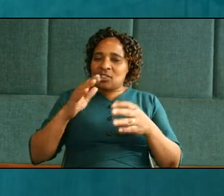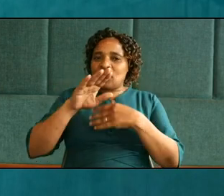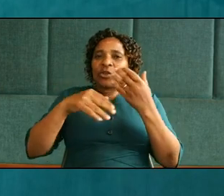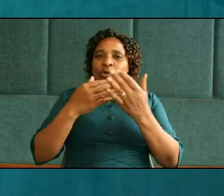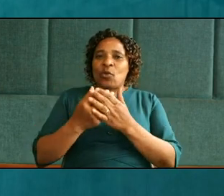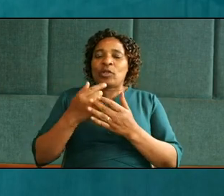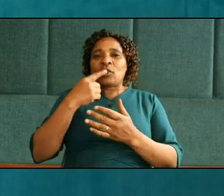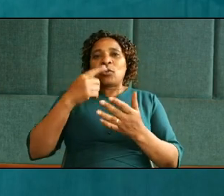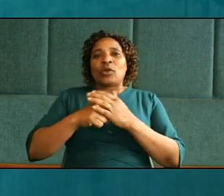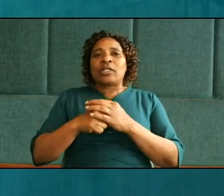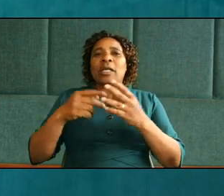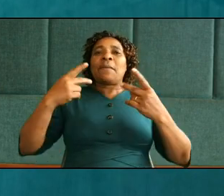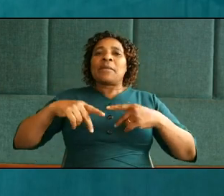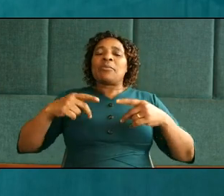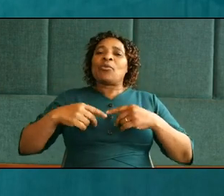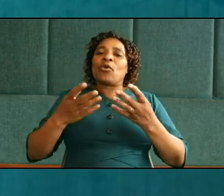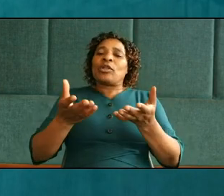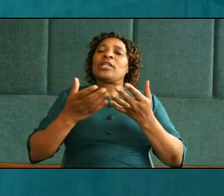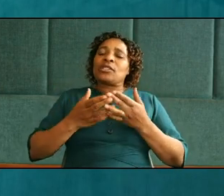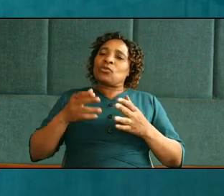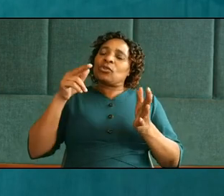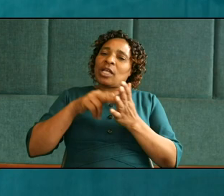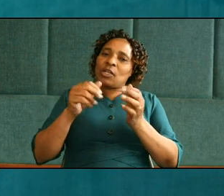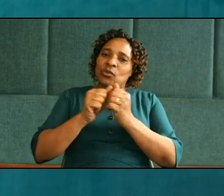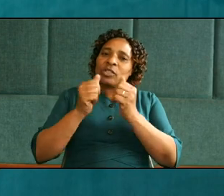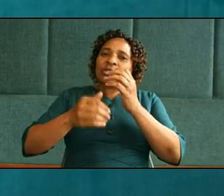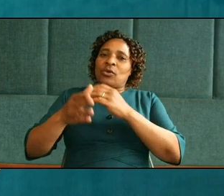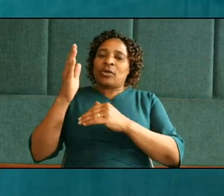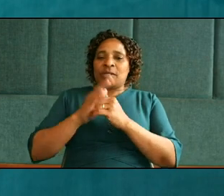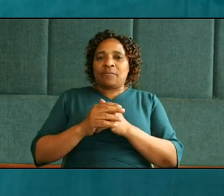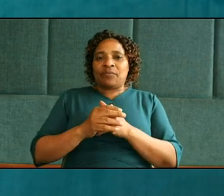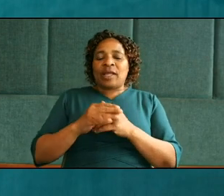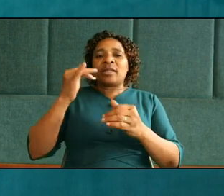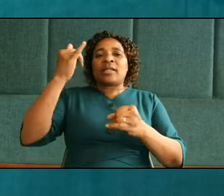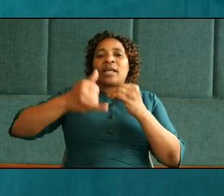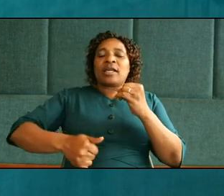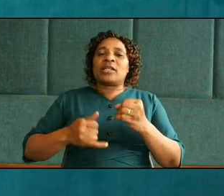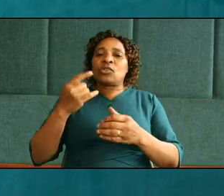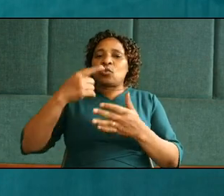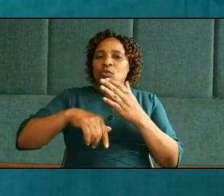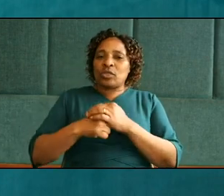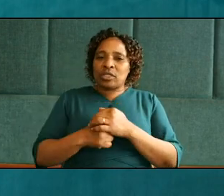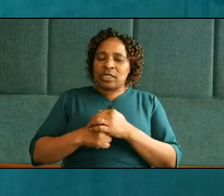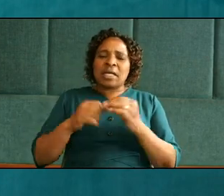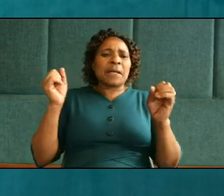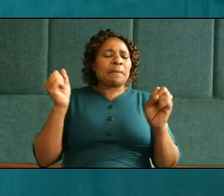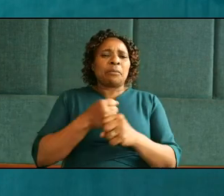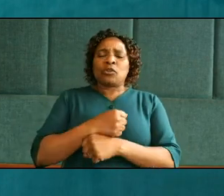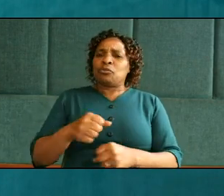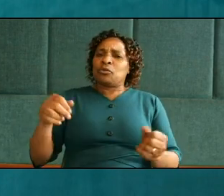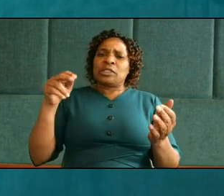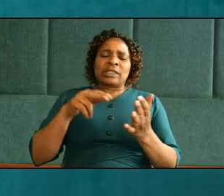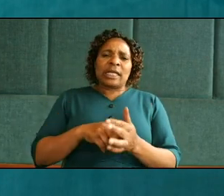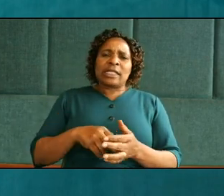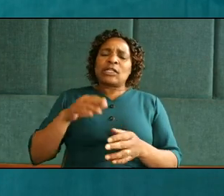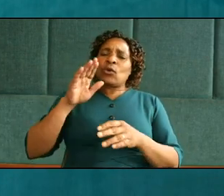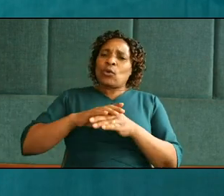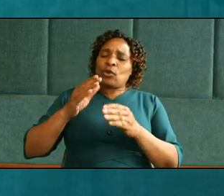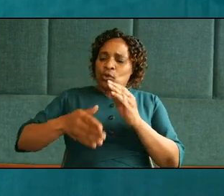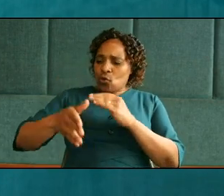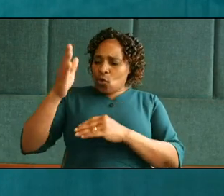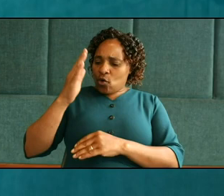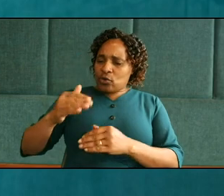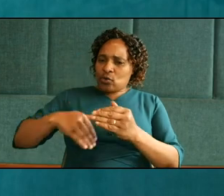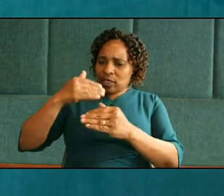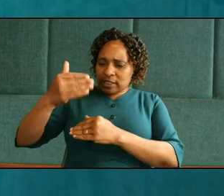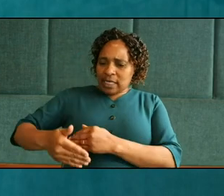that people need to still stand with God. And at the end of it all, they can't be standing on God or